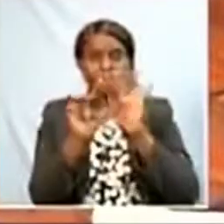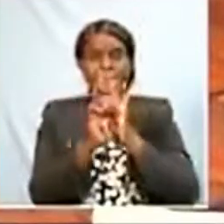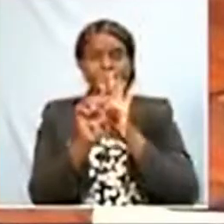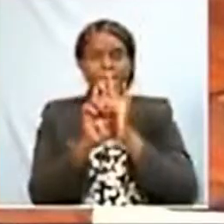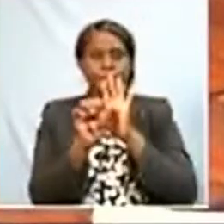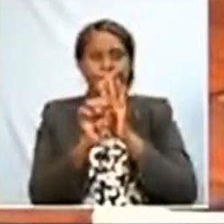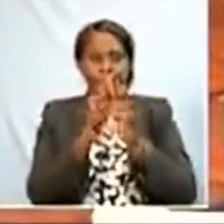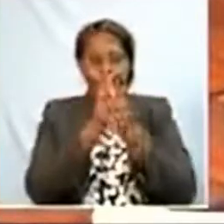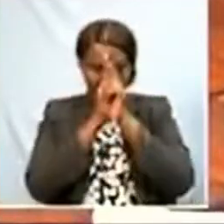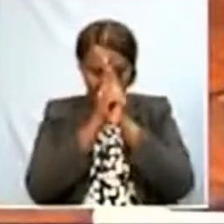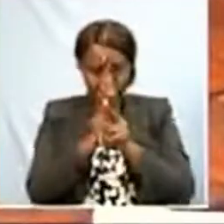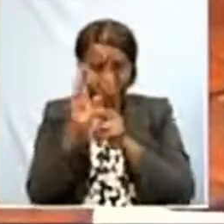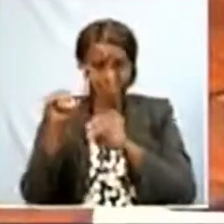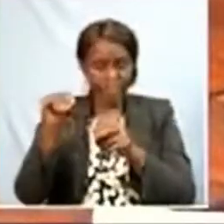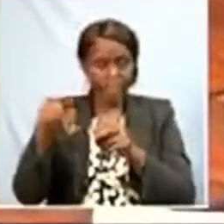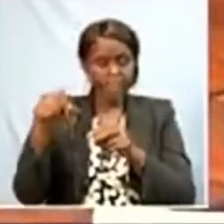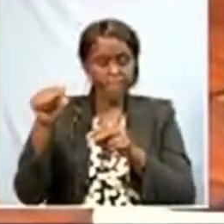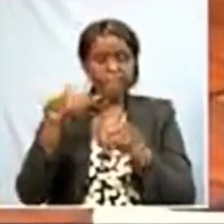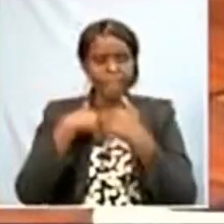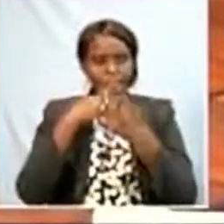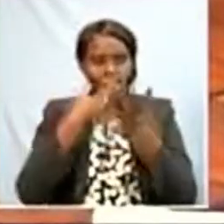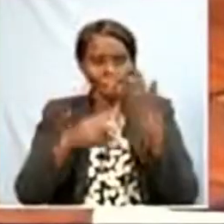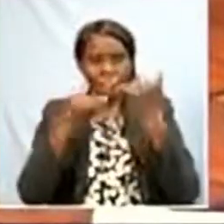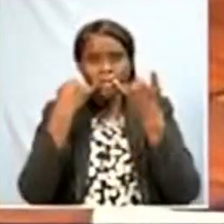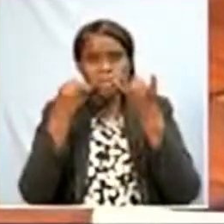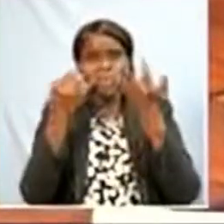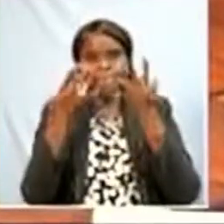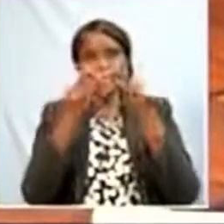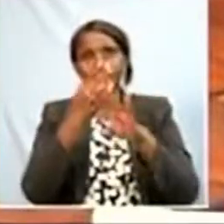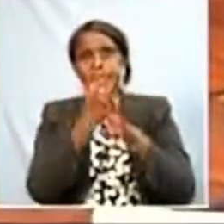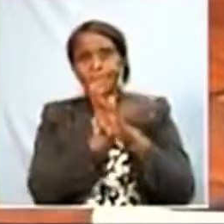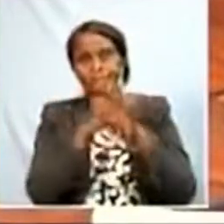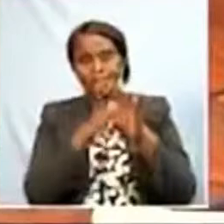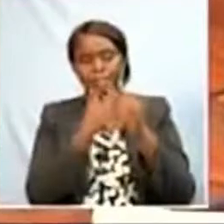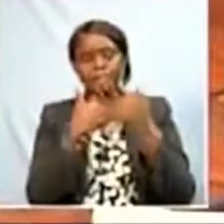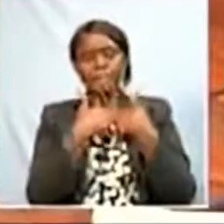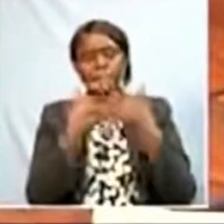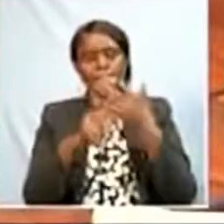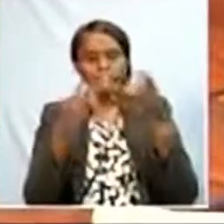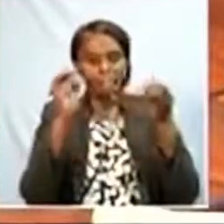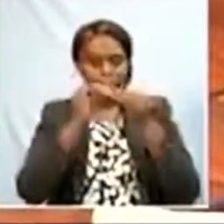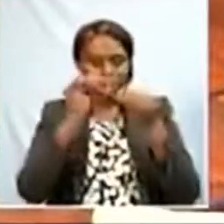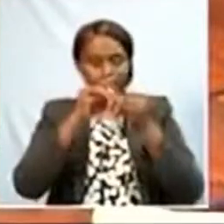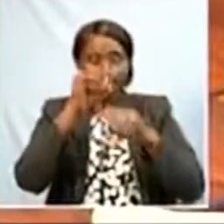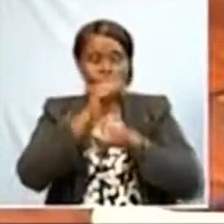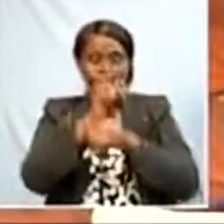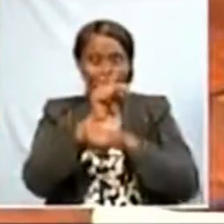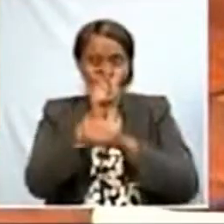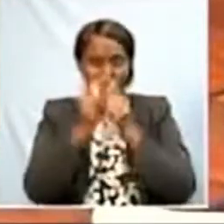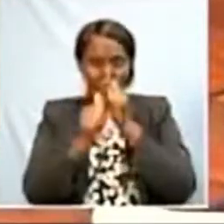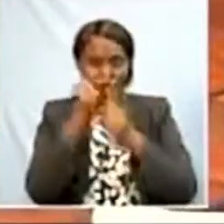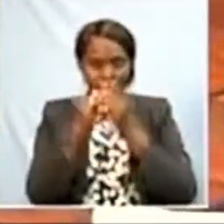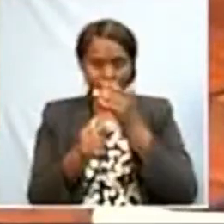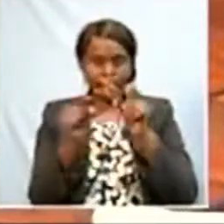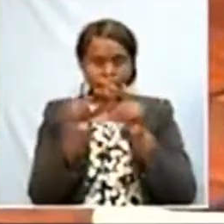the Honorable MP earlier mentioned, that we had a lot of projects that were